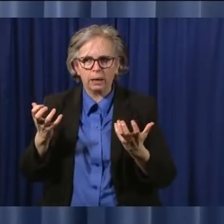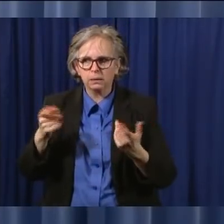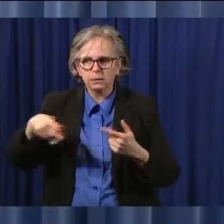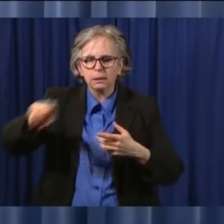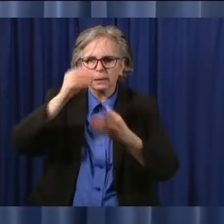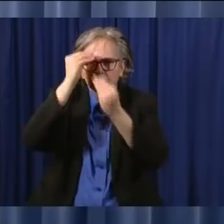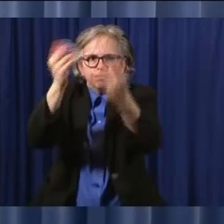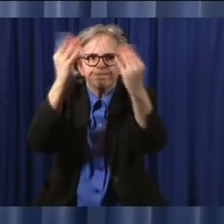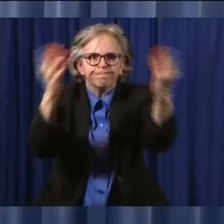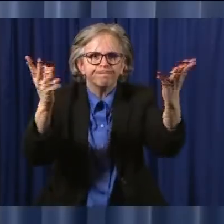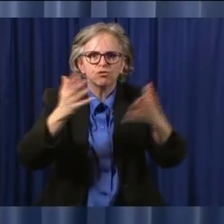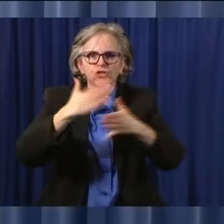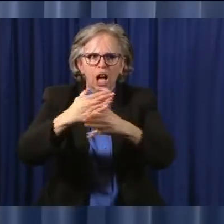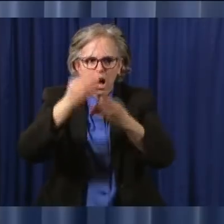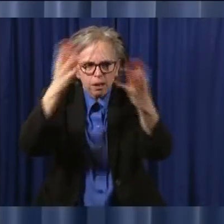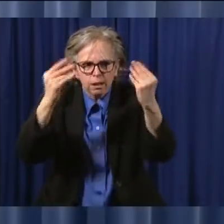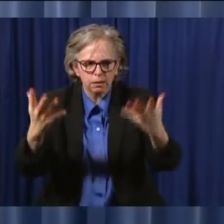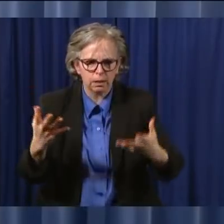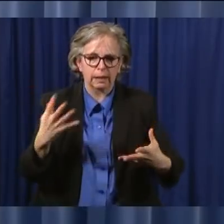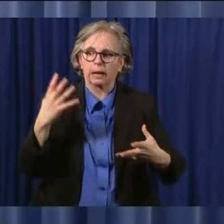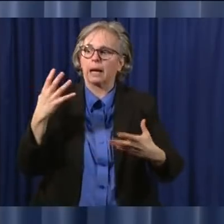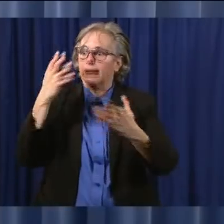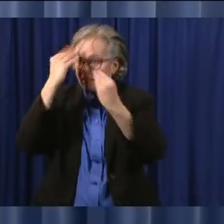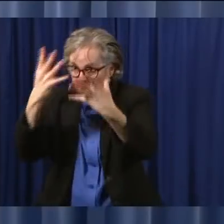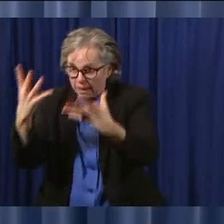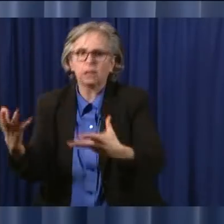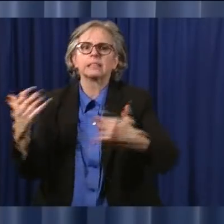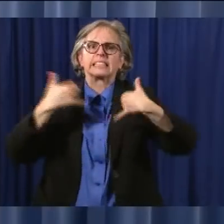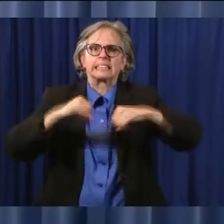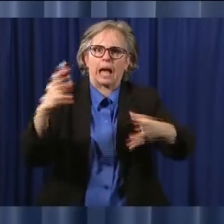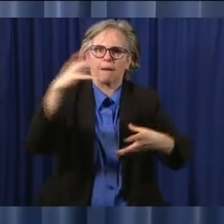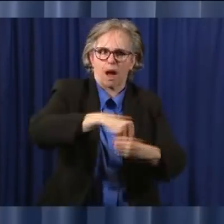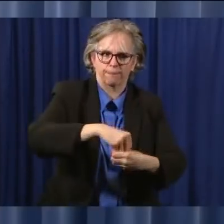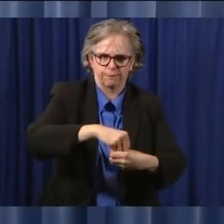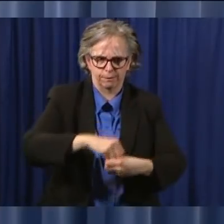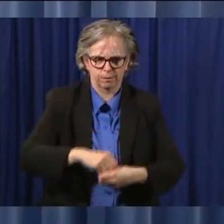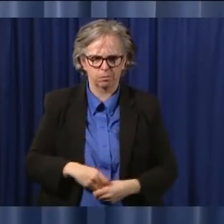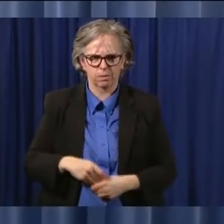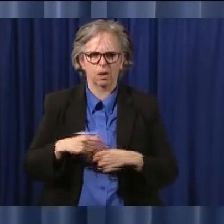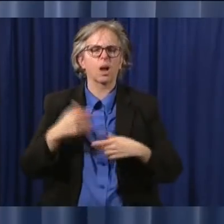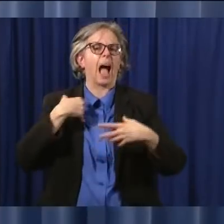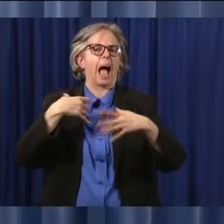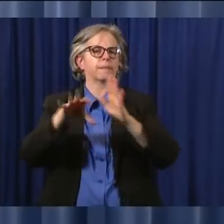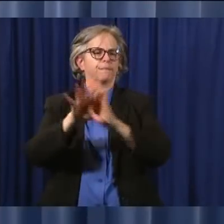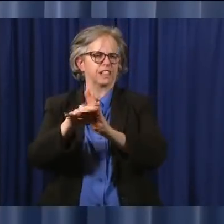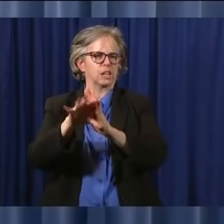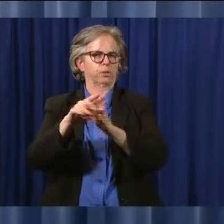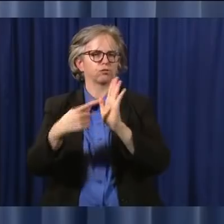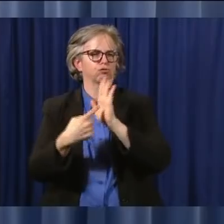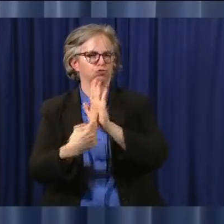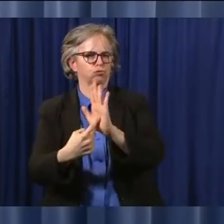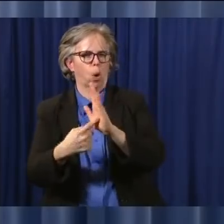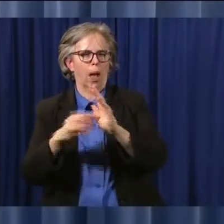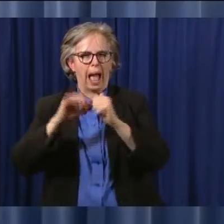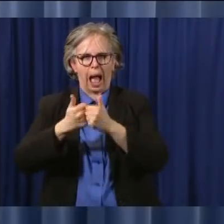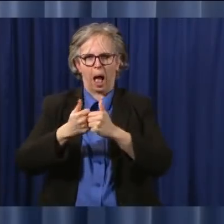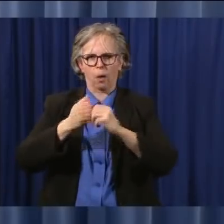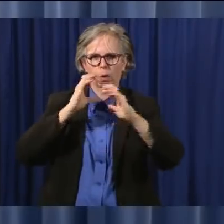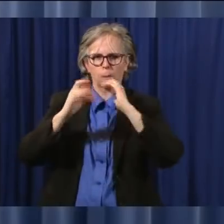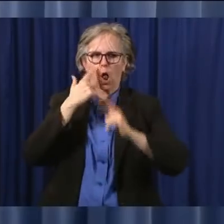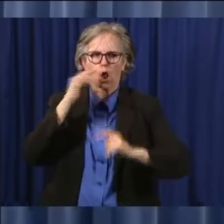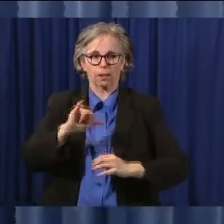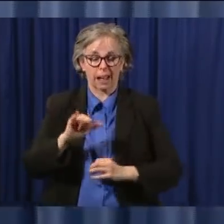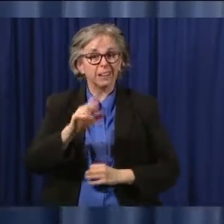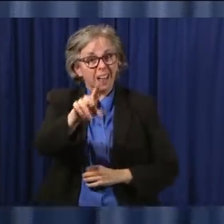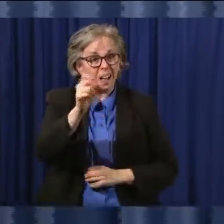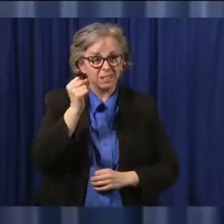share now a short video that describes this new communications campaign, and this is a work in progress. My